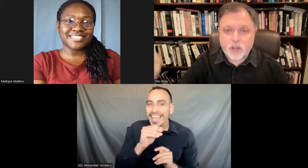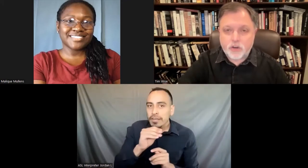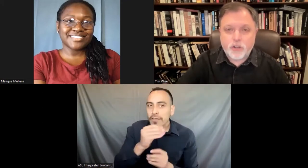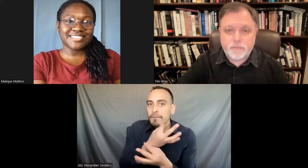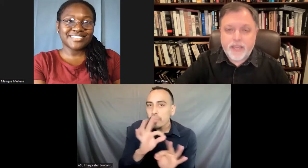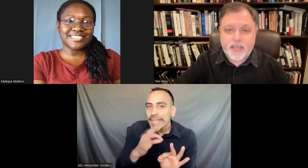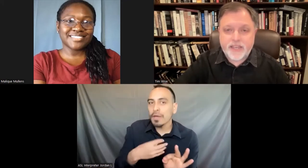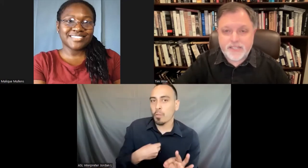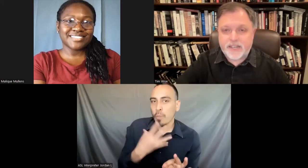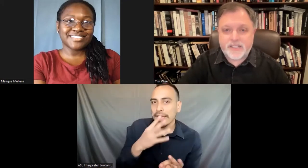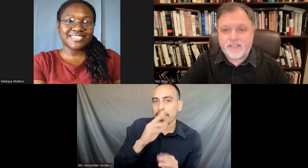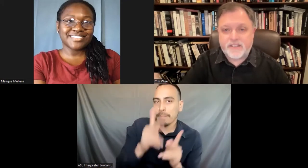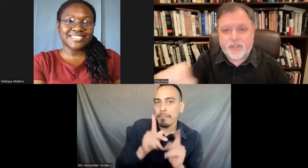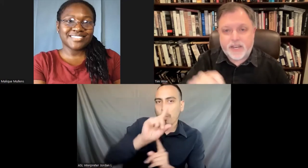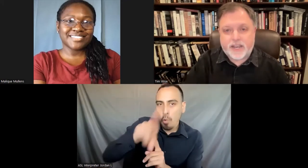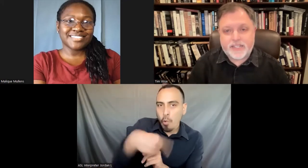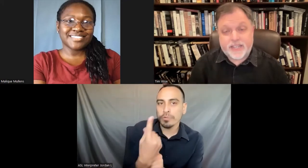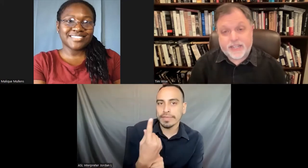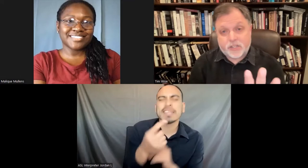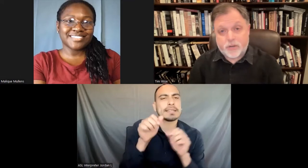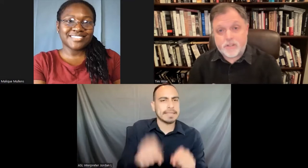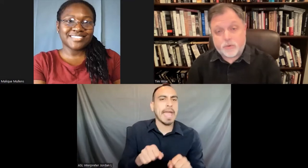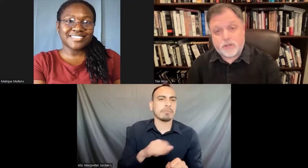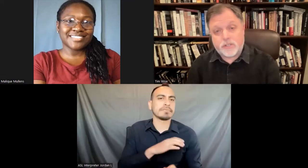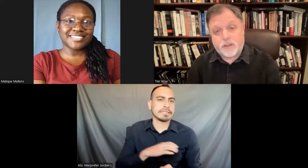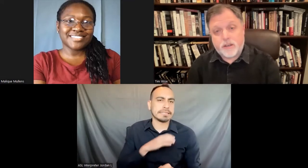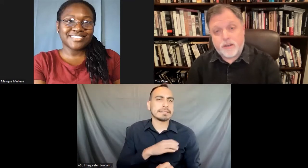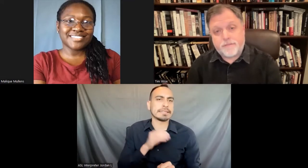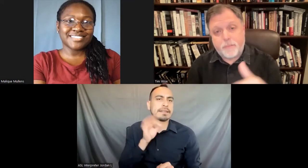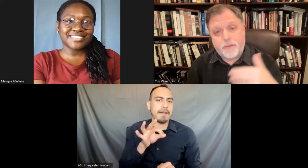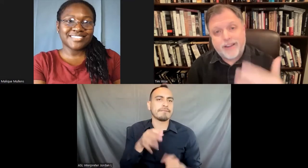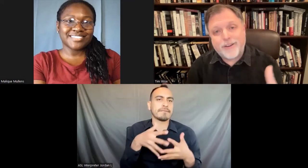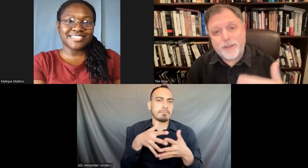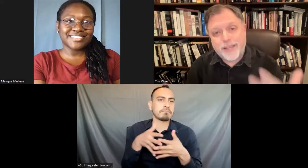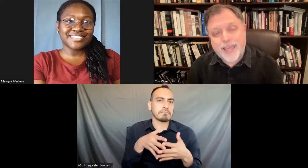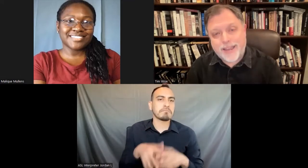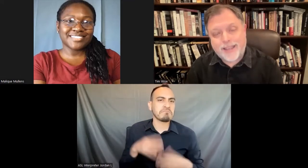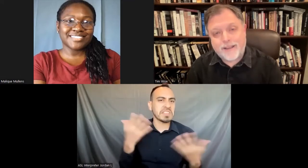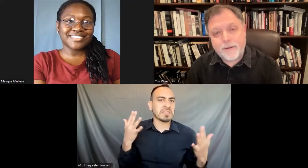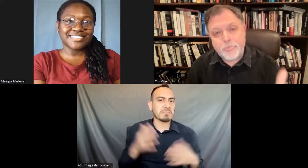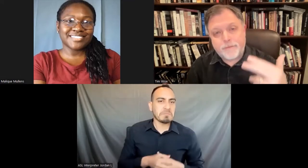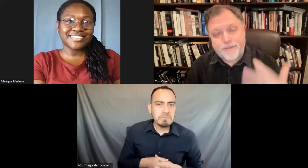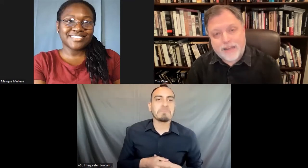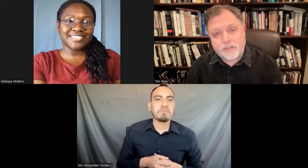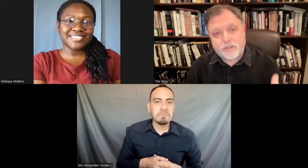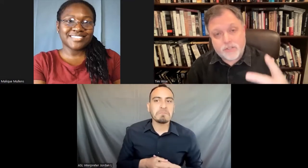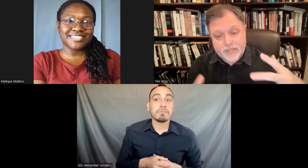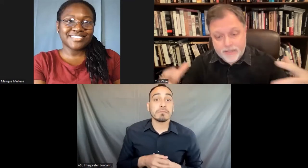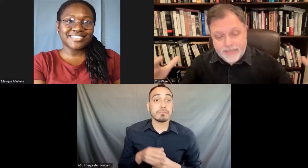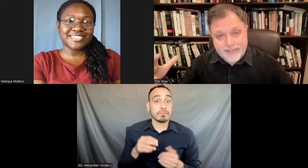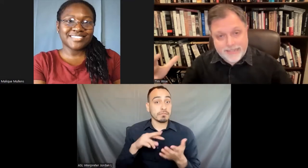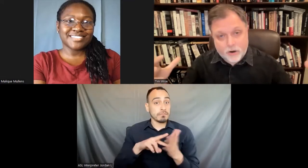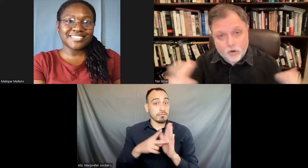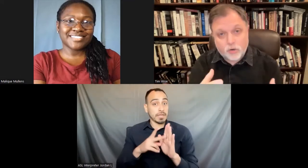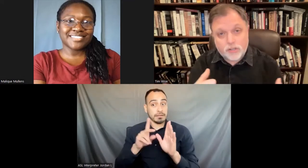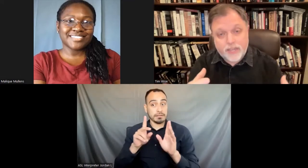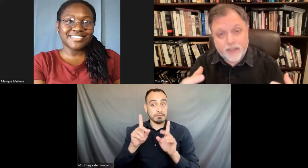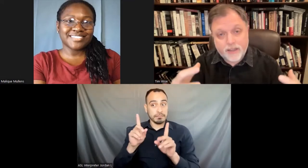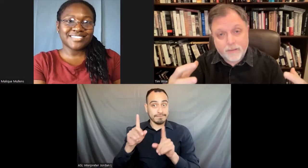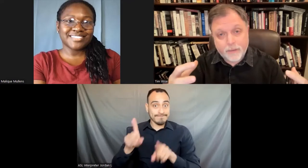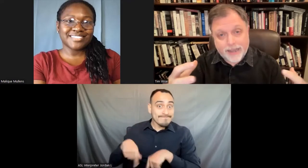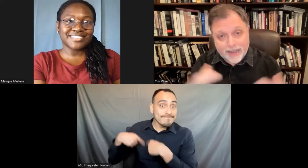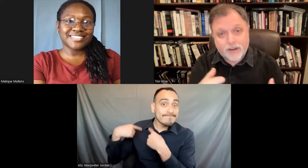persons could be citizens of the United States. So in other words, from the very beginning, the founders, the